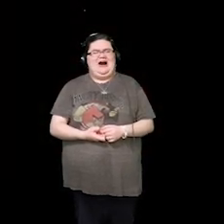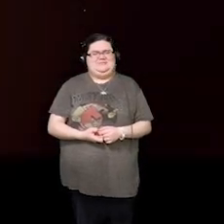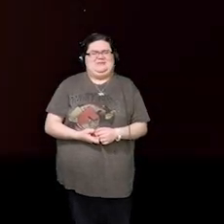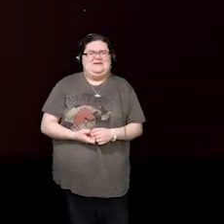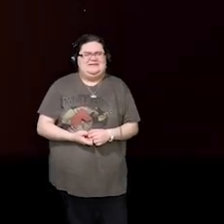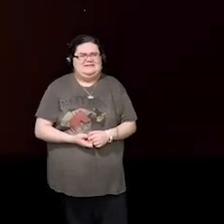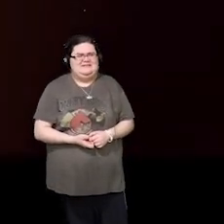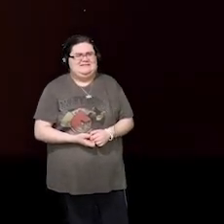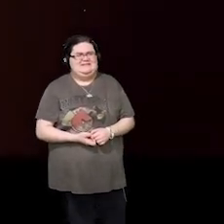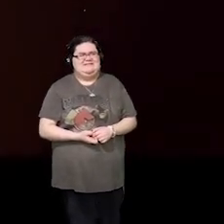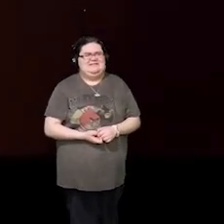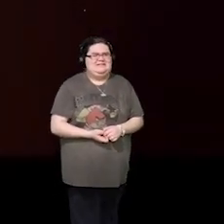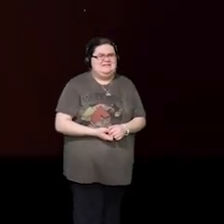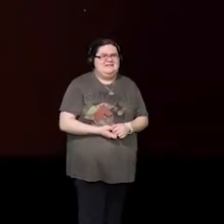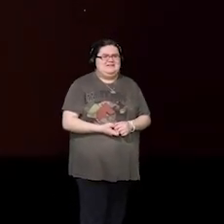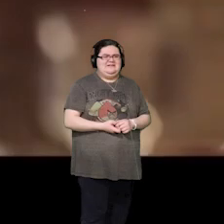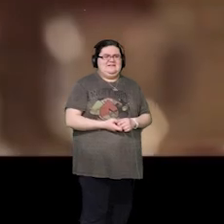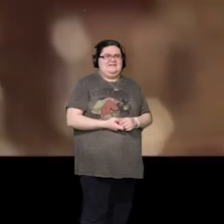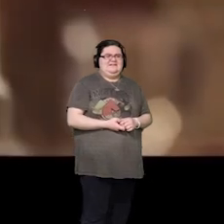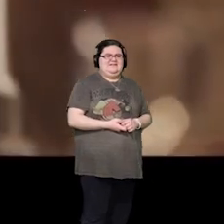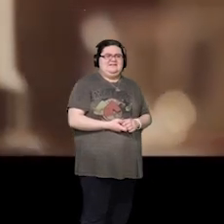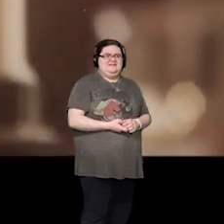Make it stop.